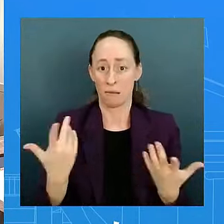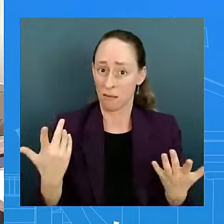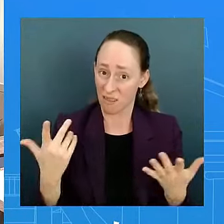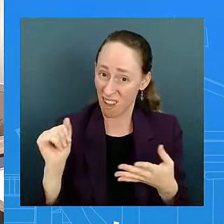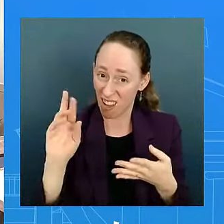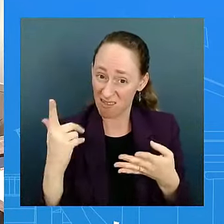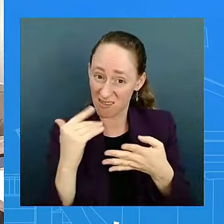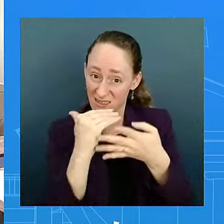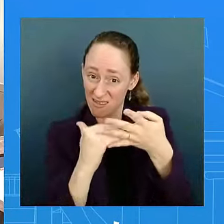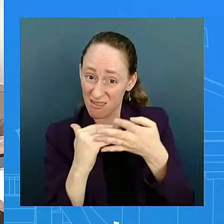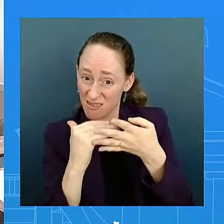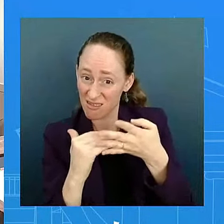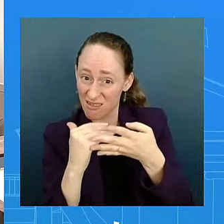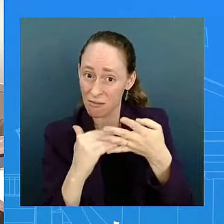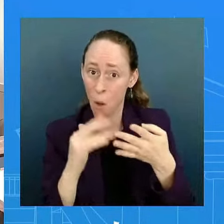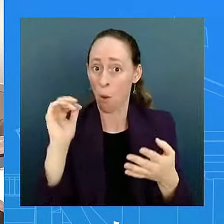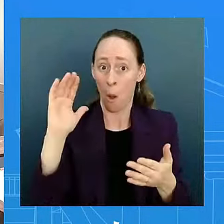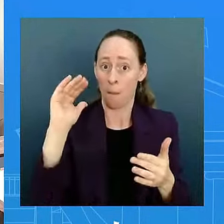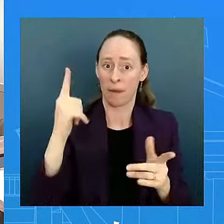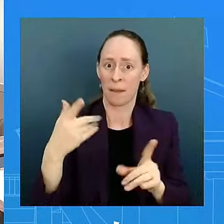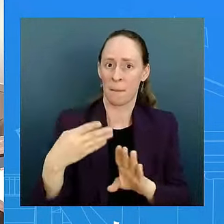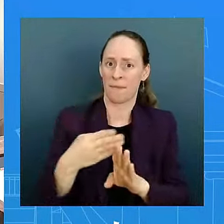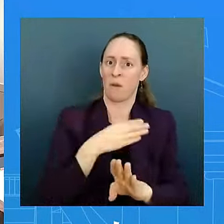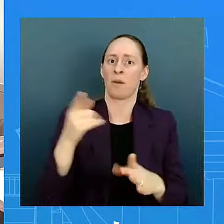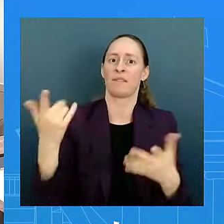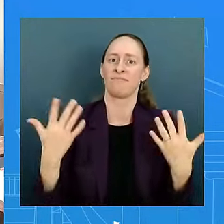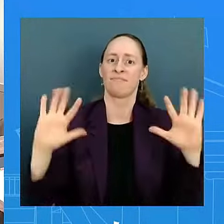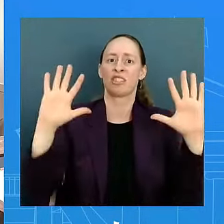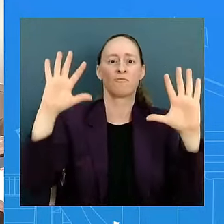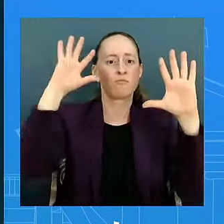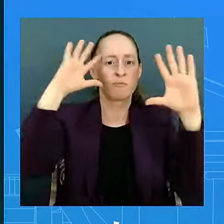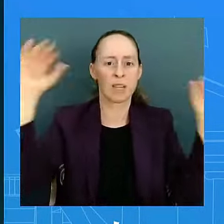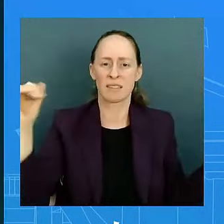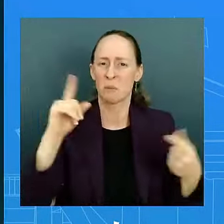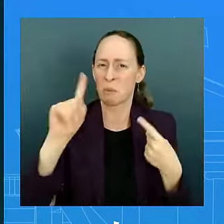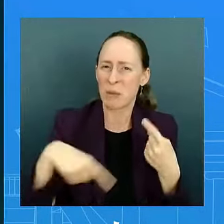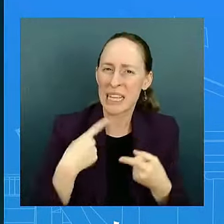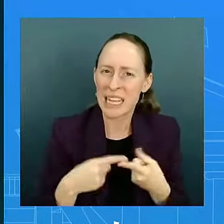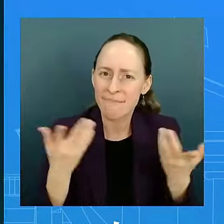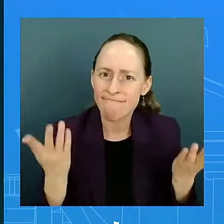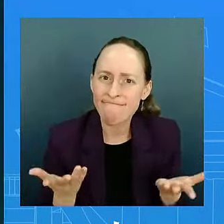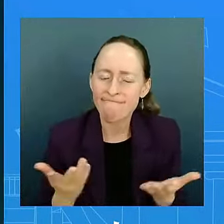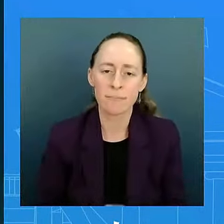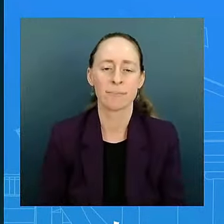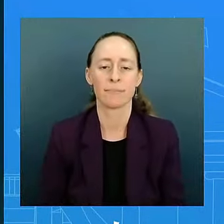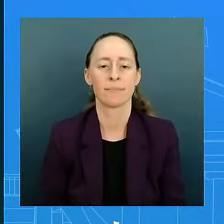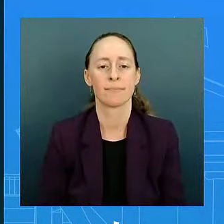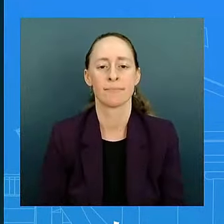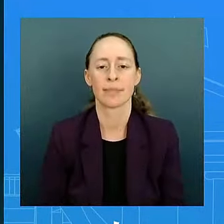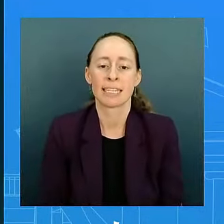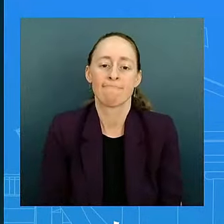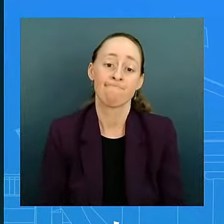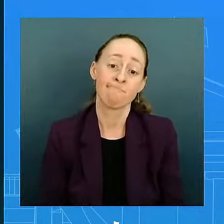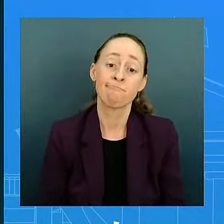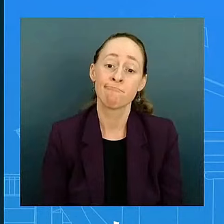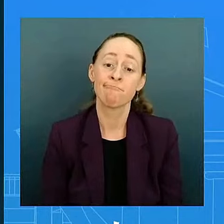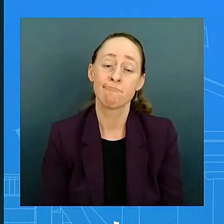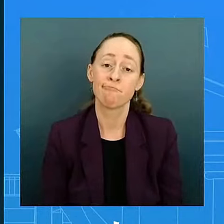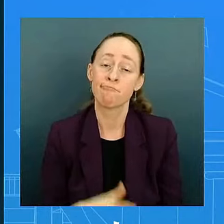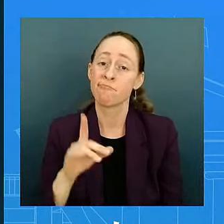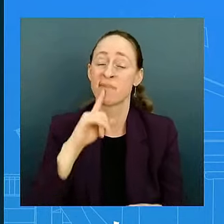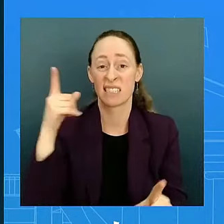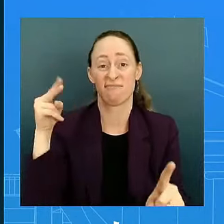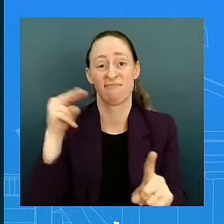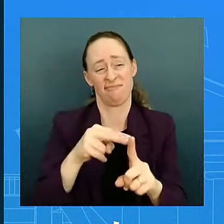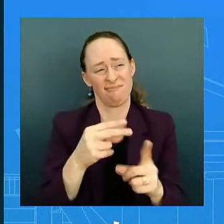is the timeline he is tracking? It's critical. It's a priority to get this done, and we want to get it done as soon as possible. That's what we've been working